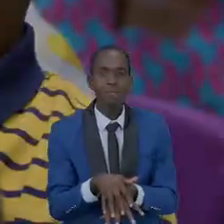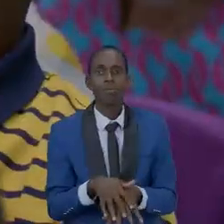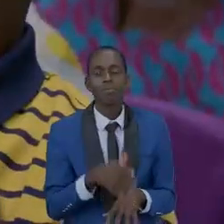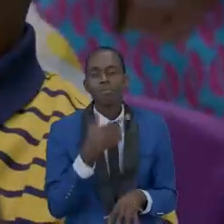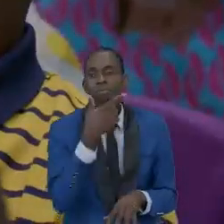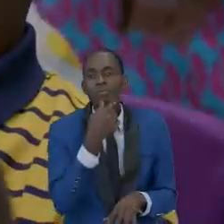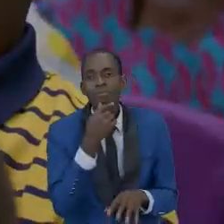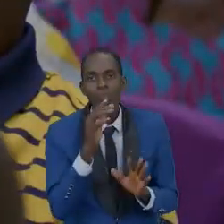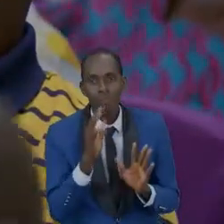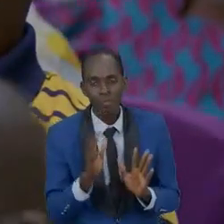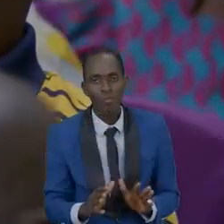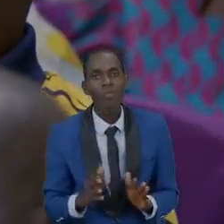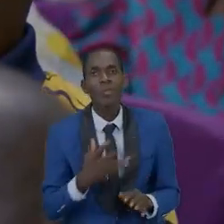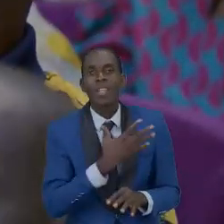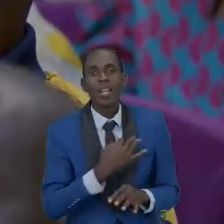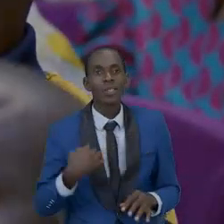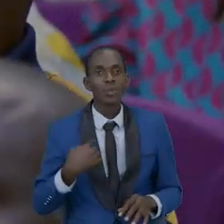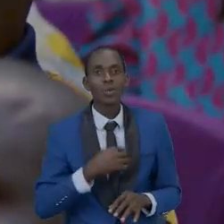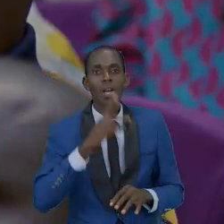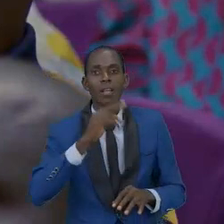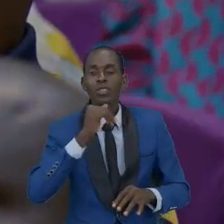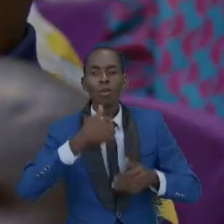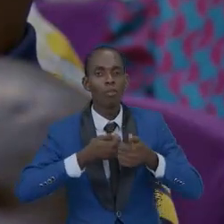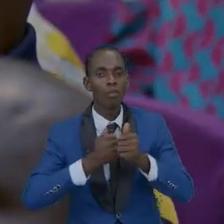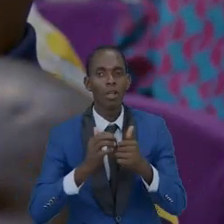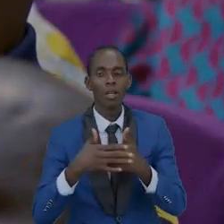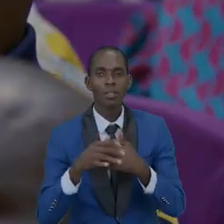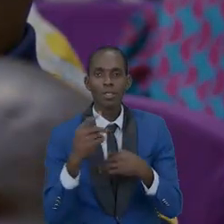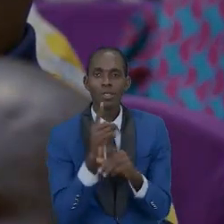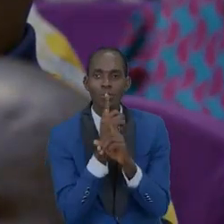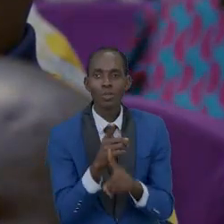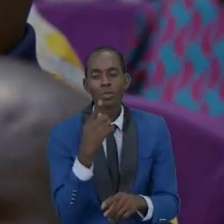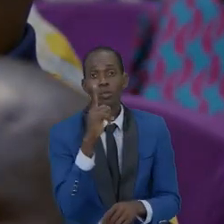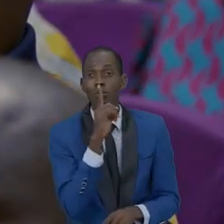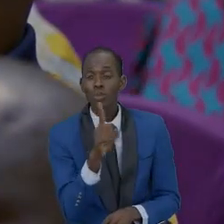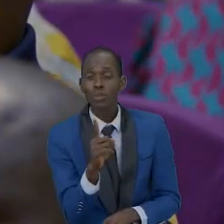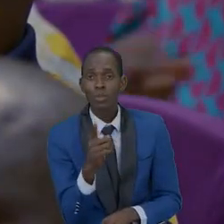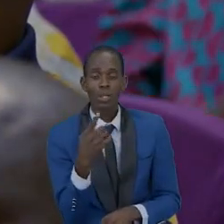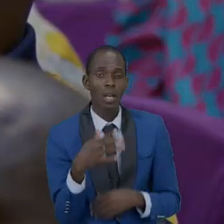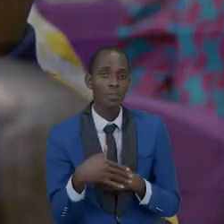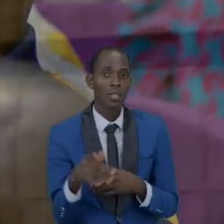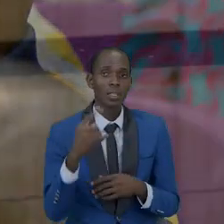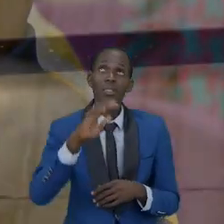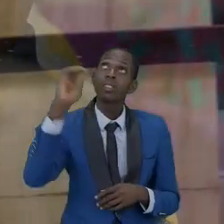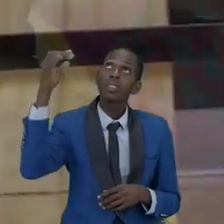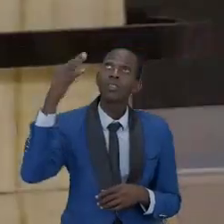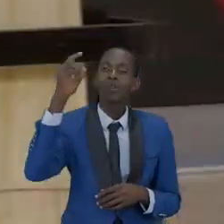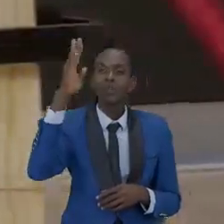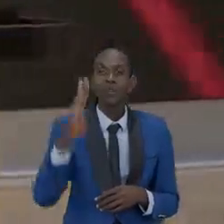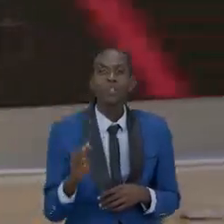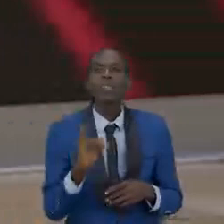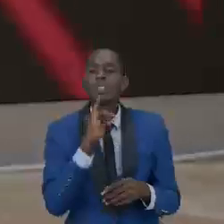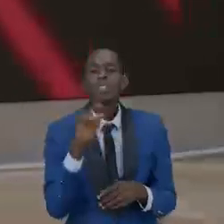pretenders, and we are not following after the truth of the grace of God, is there